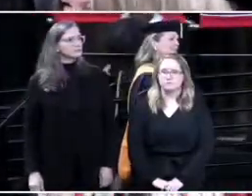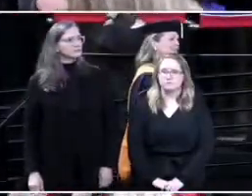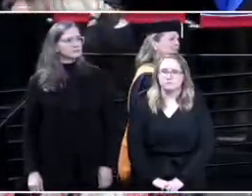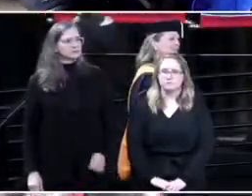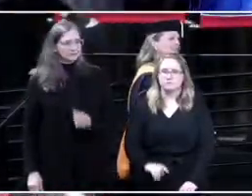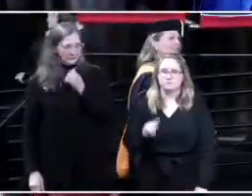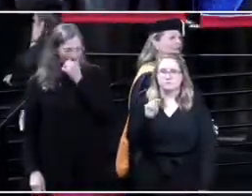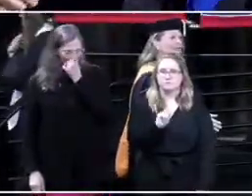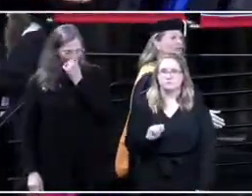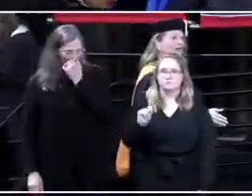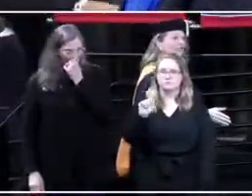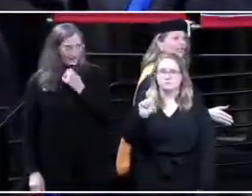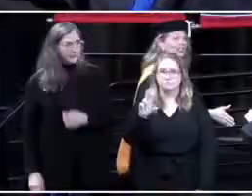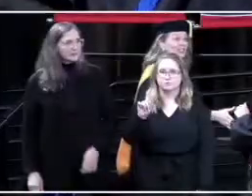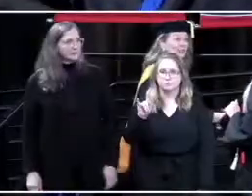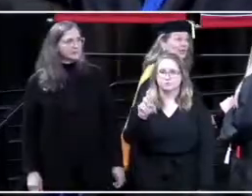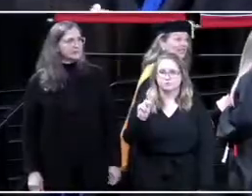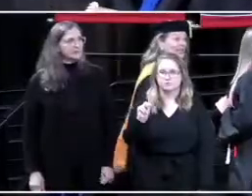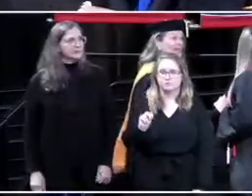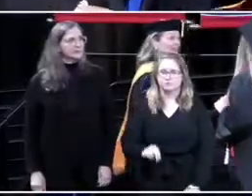Trayvon Austin,